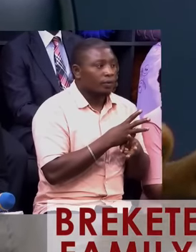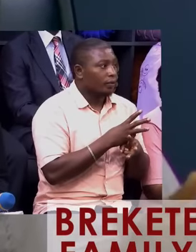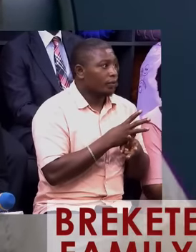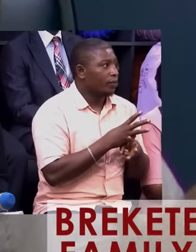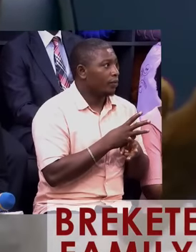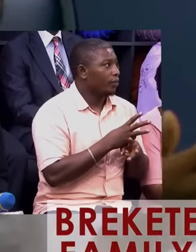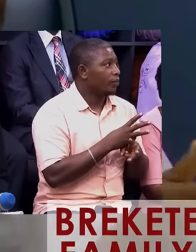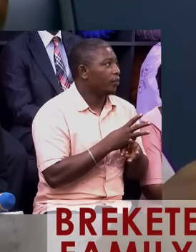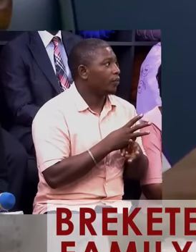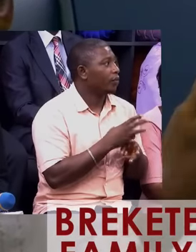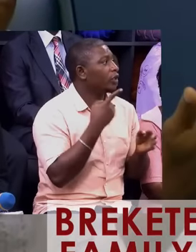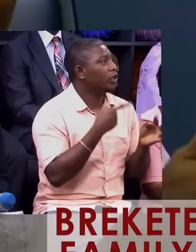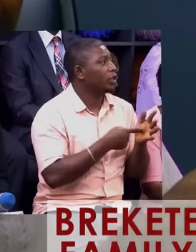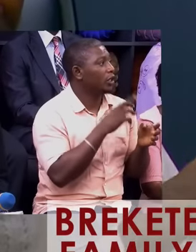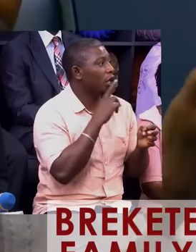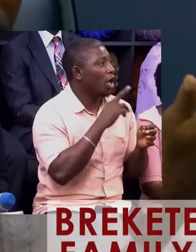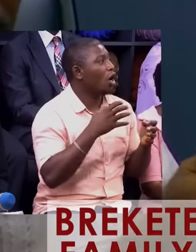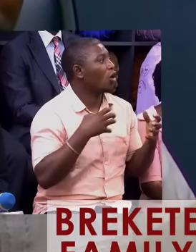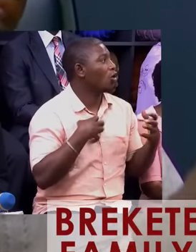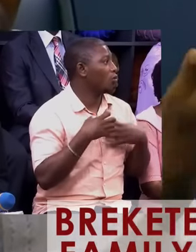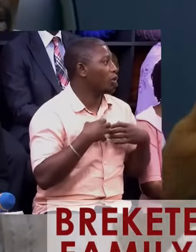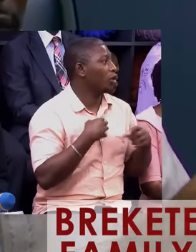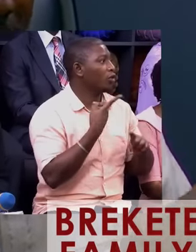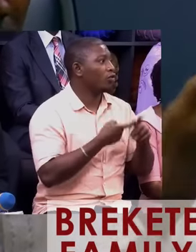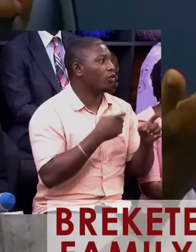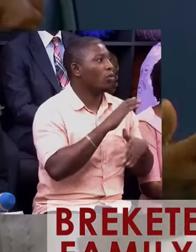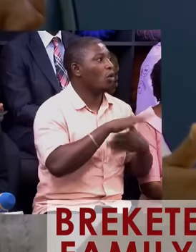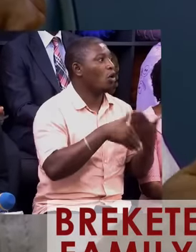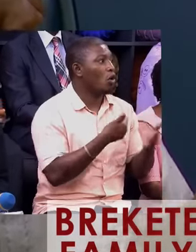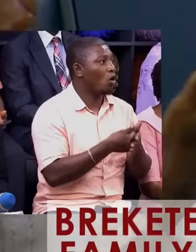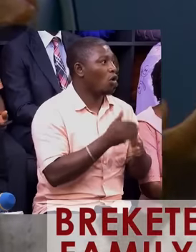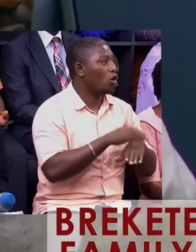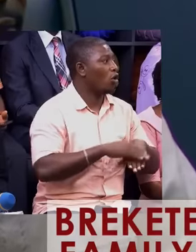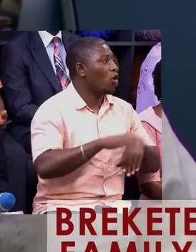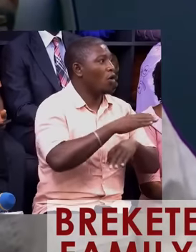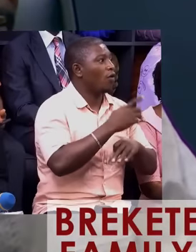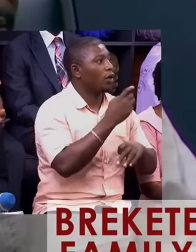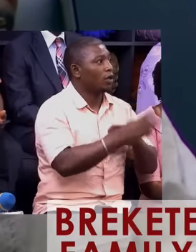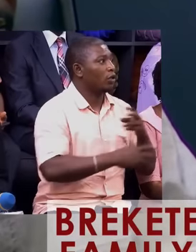world these are complaints from all over the